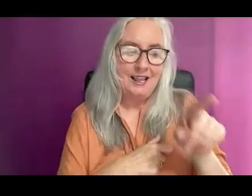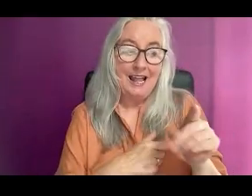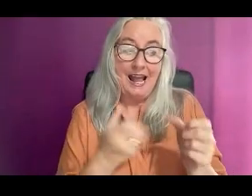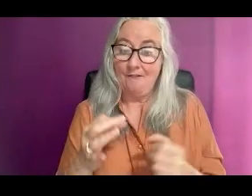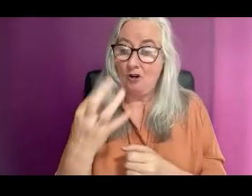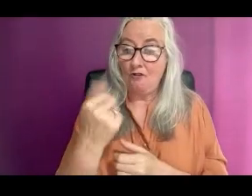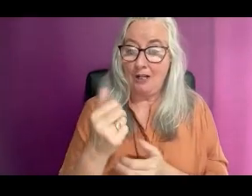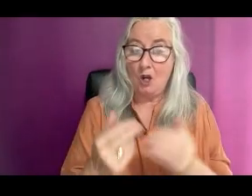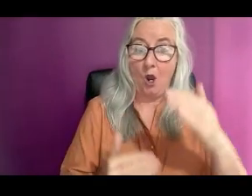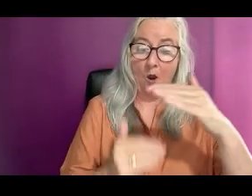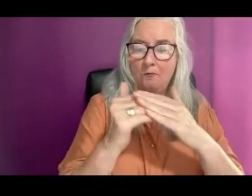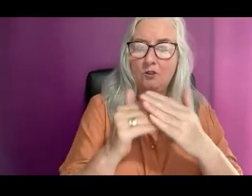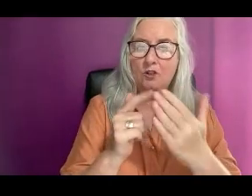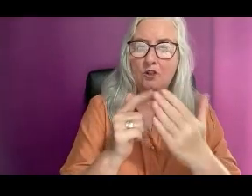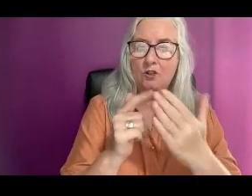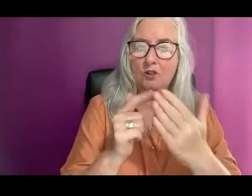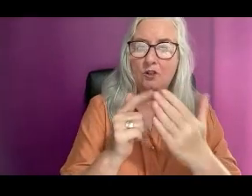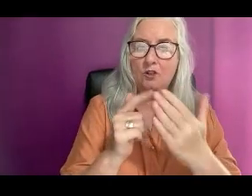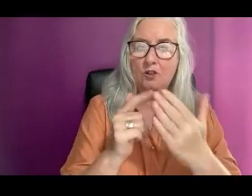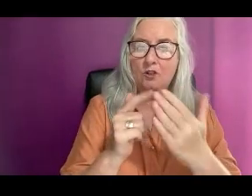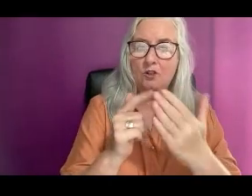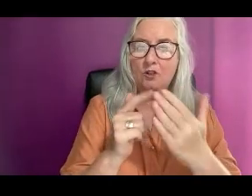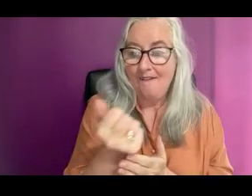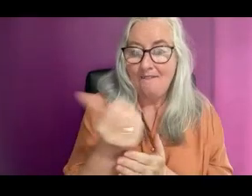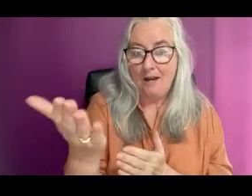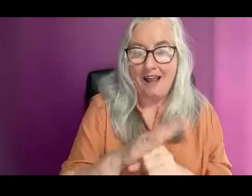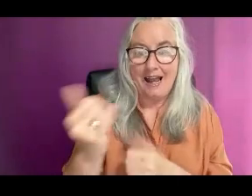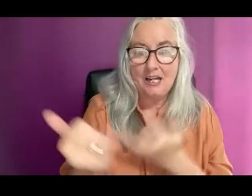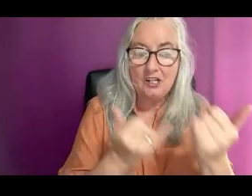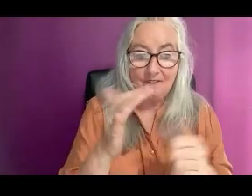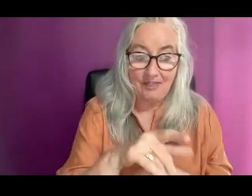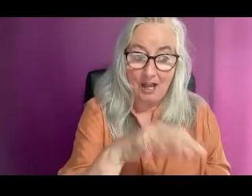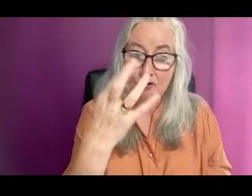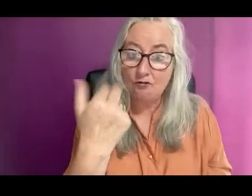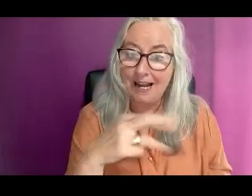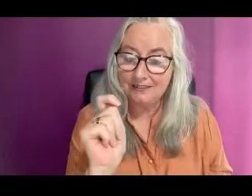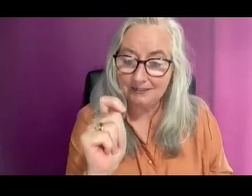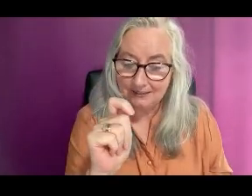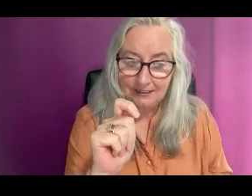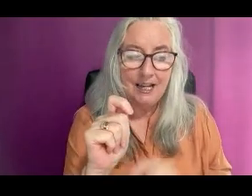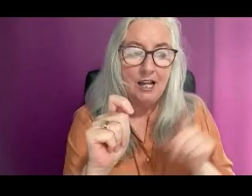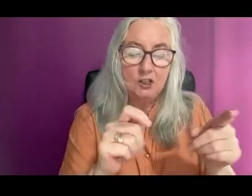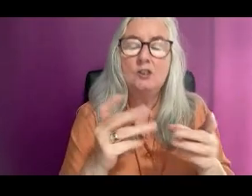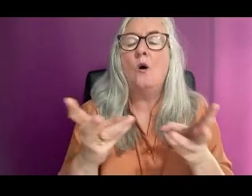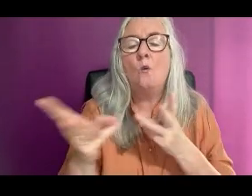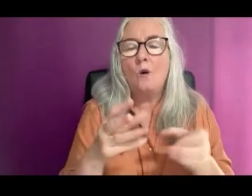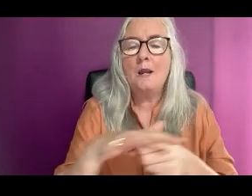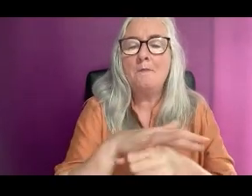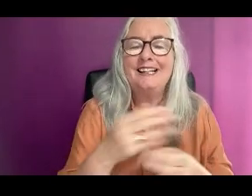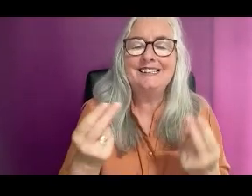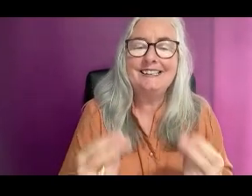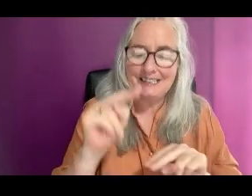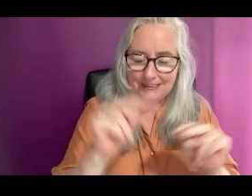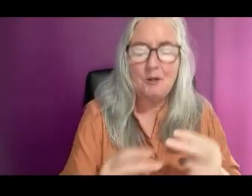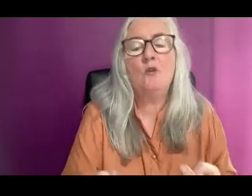to €12,500 available per year for this grant. And a workplace needs assessment is required in order